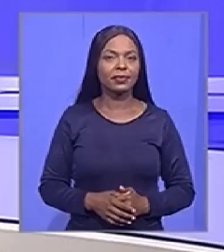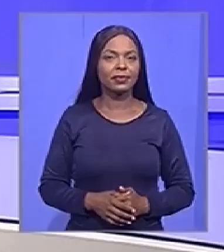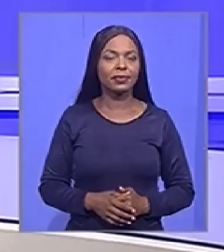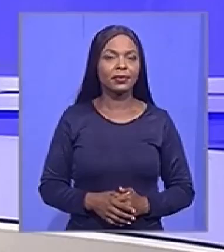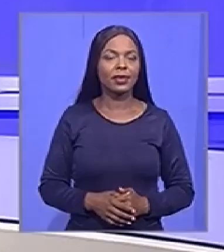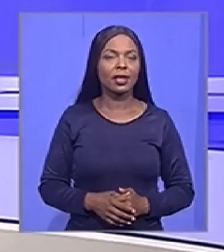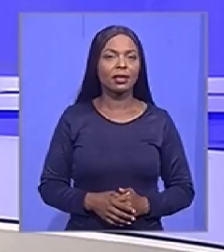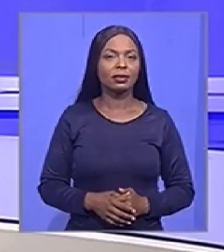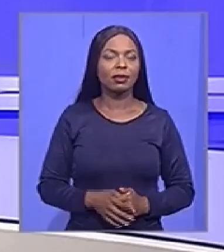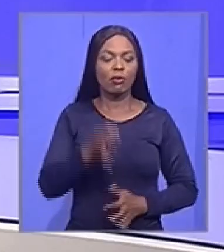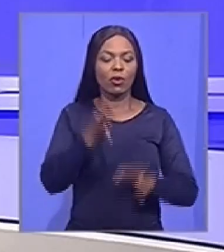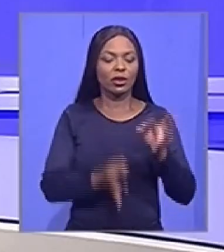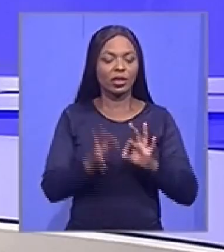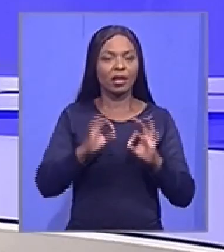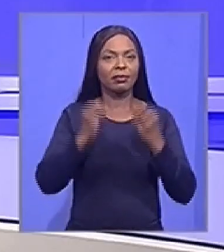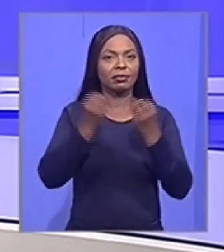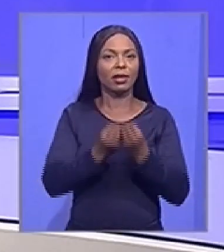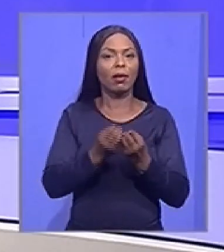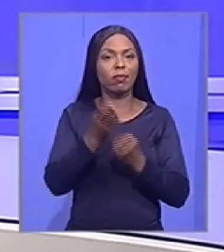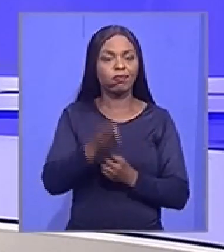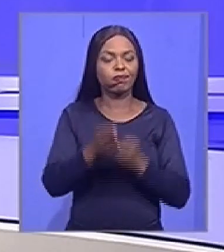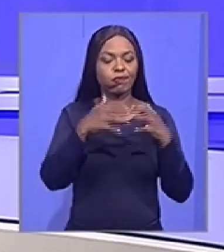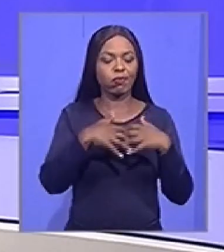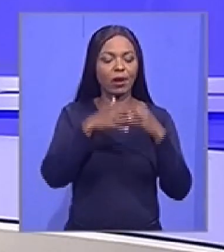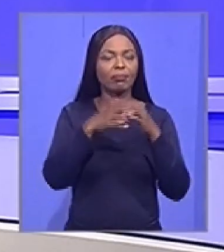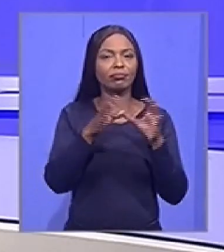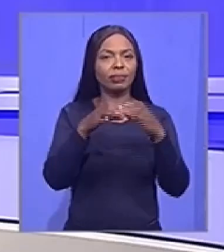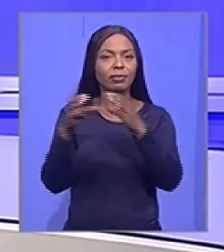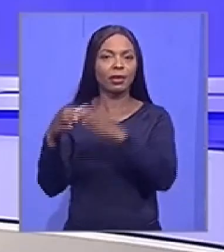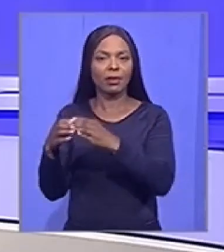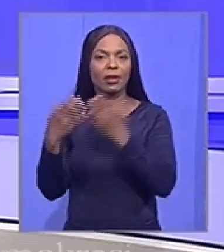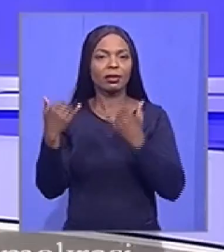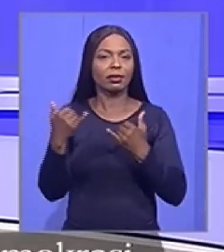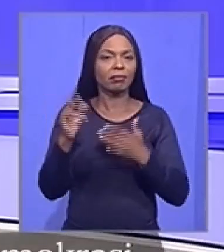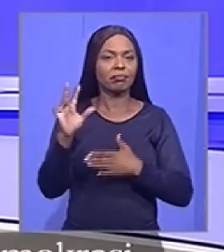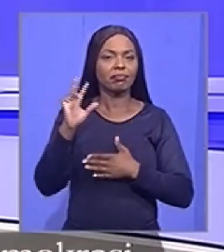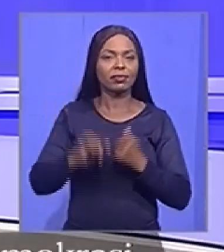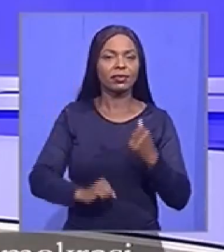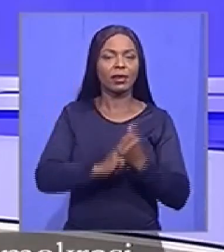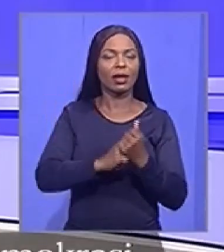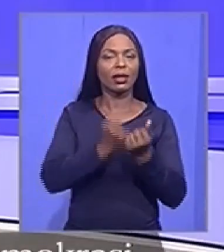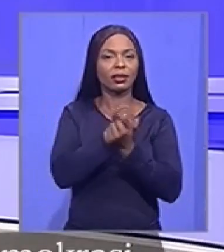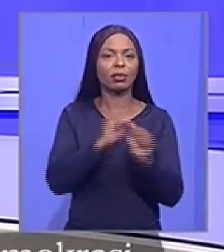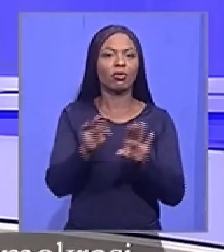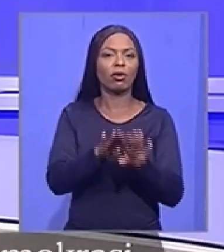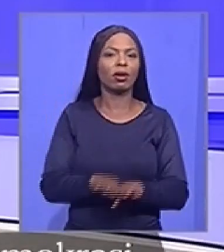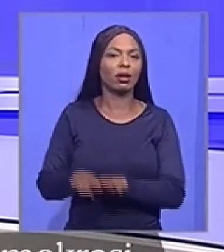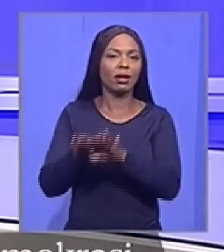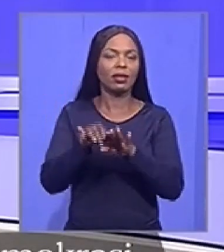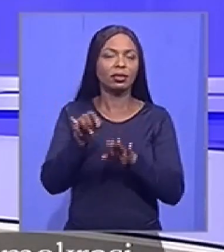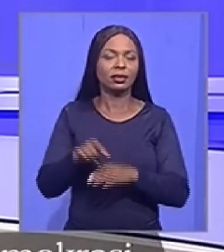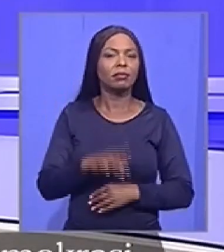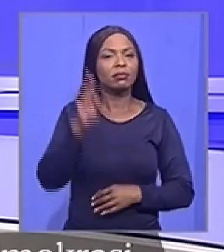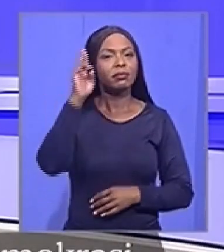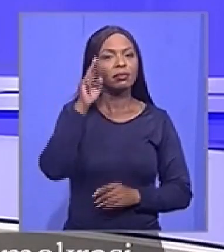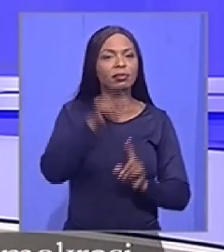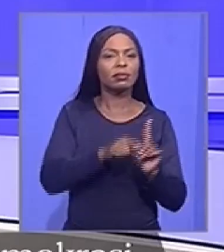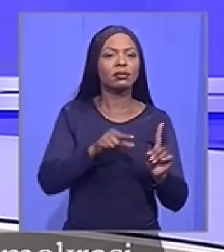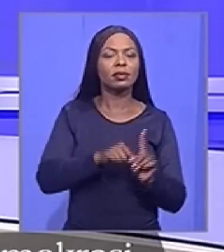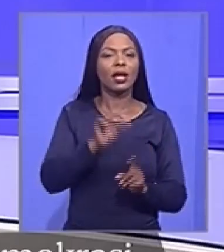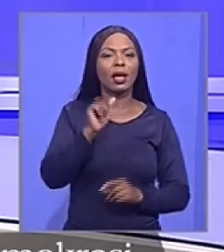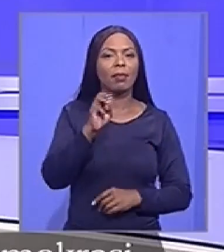Makoko a farologaneng a dipolotika tlhomamisitse maitlamo a one gape go tshegetsa demokrasi kwa tiragalong ya segopotso ka ga